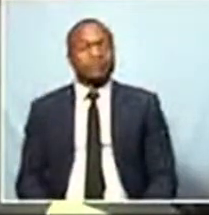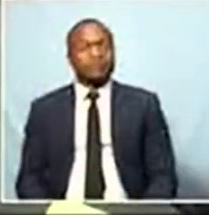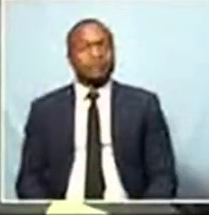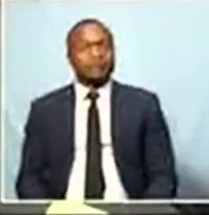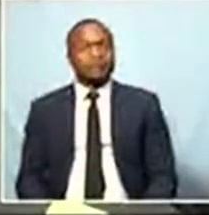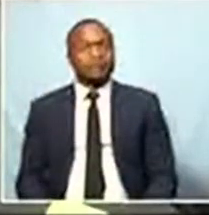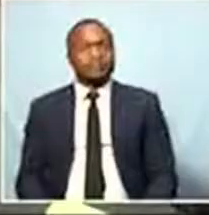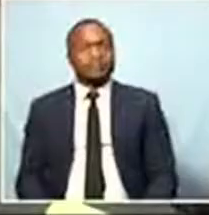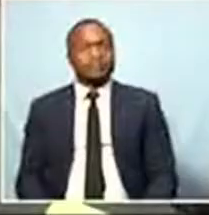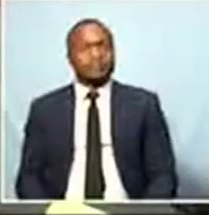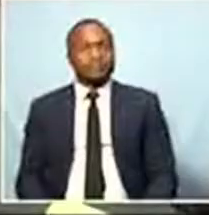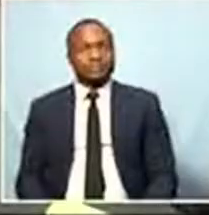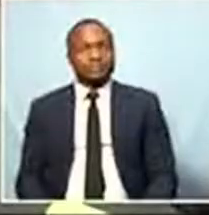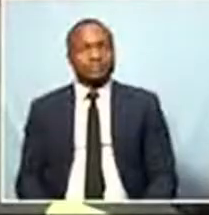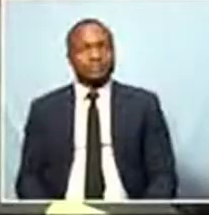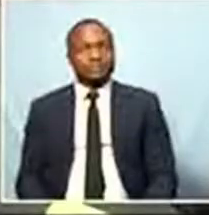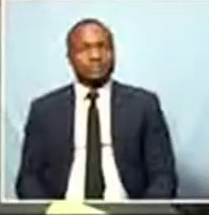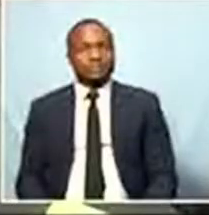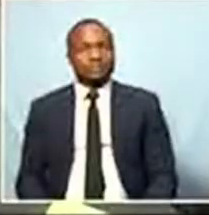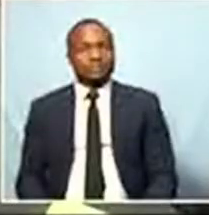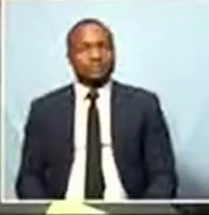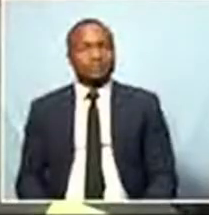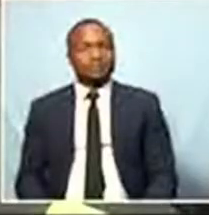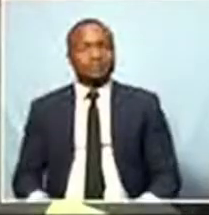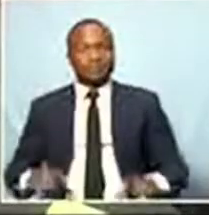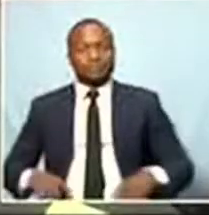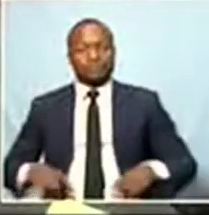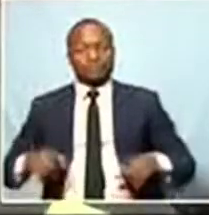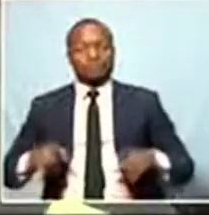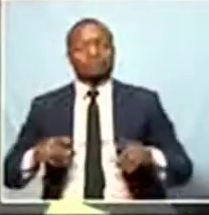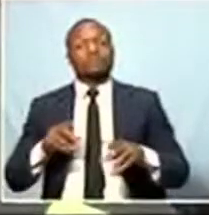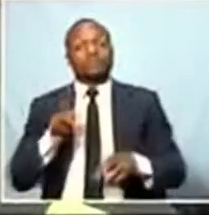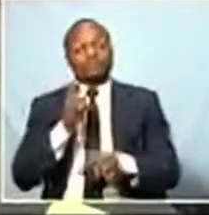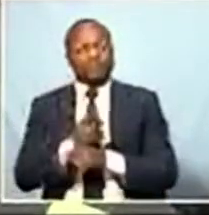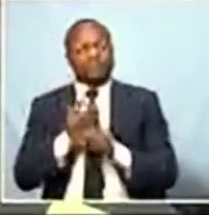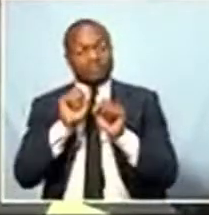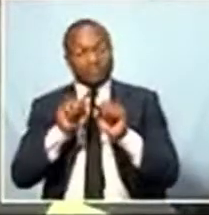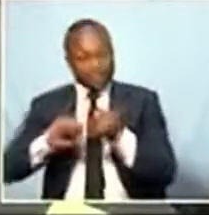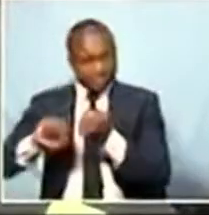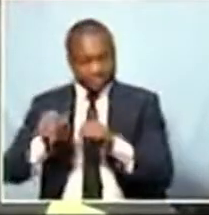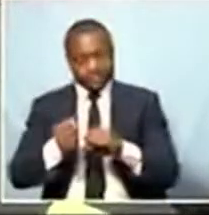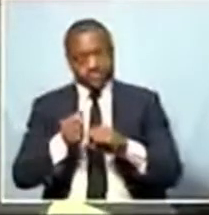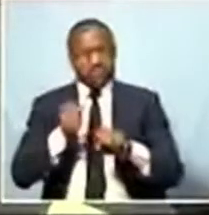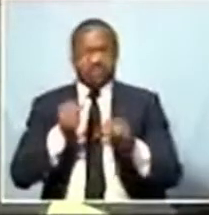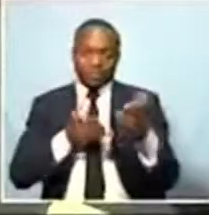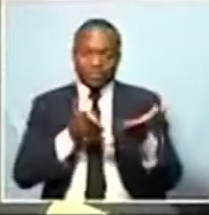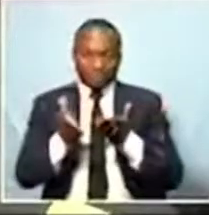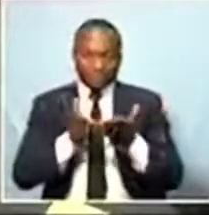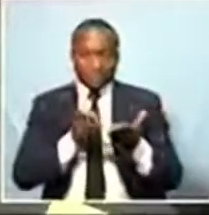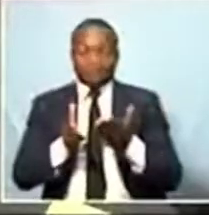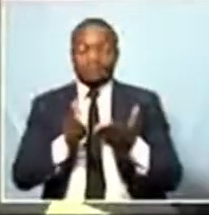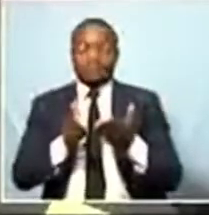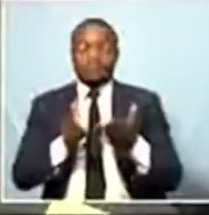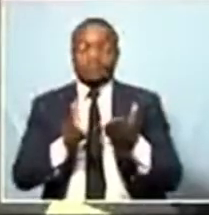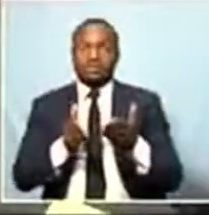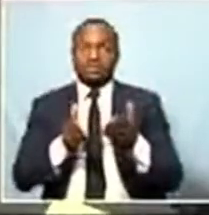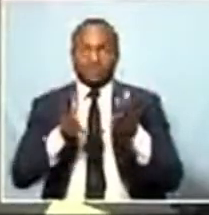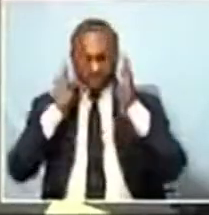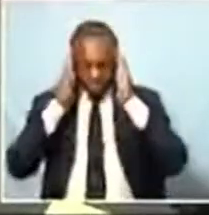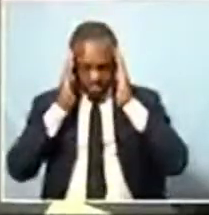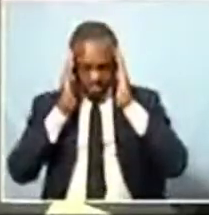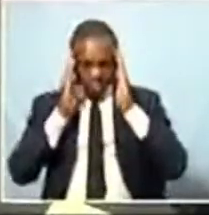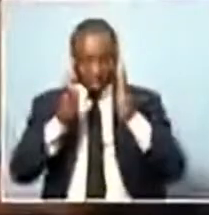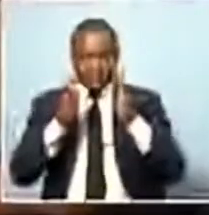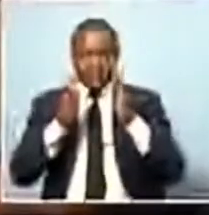is protected, so that they serve their citizens with dedication? I thank you,